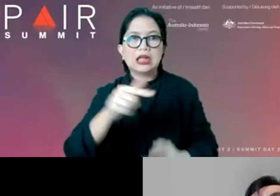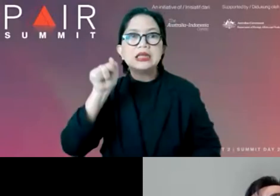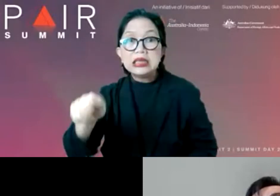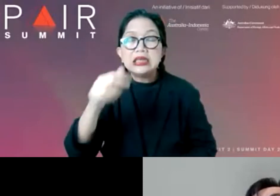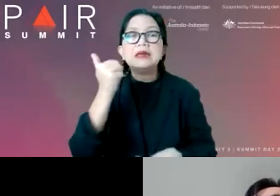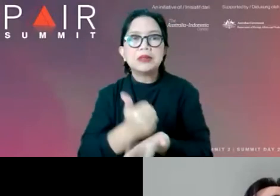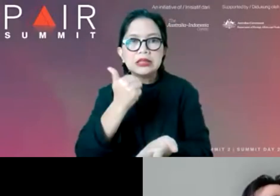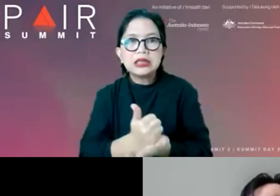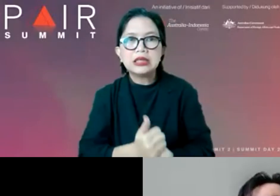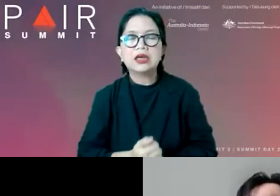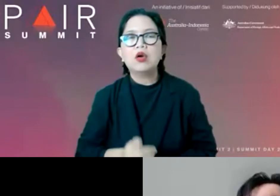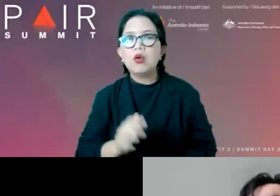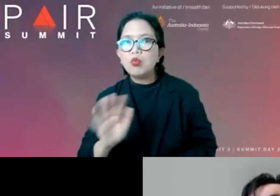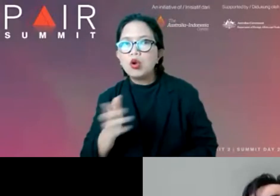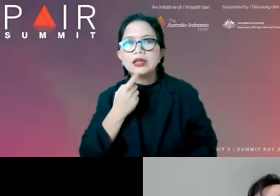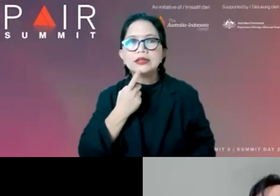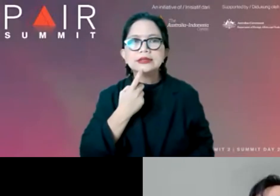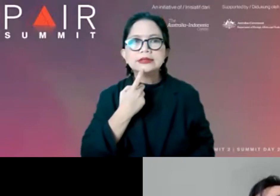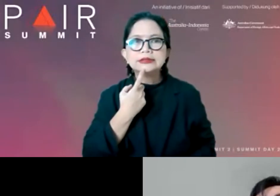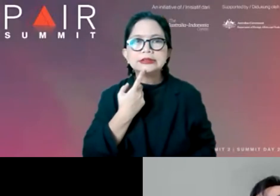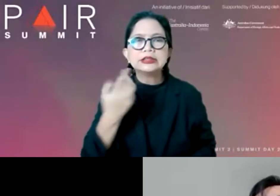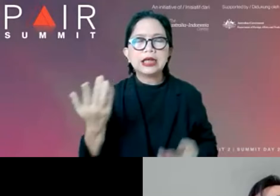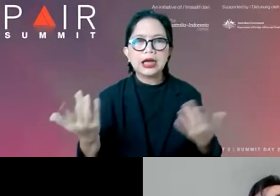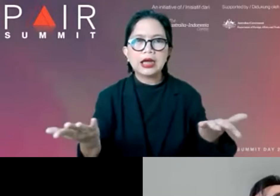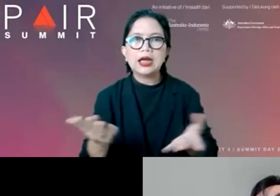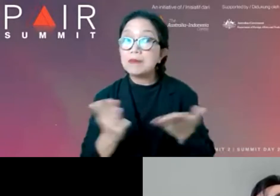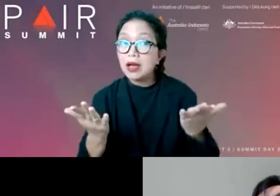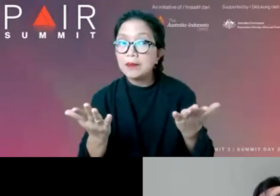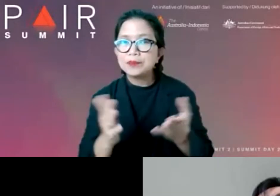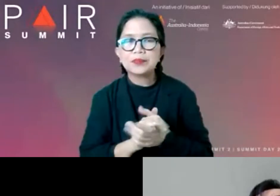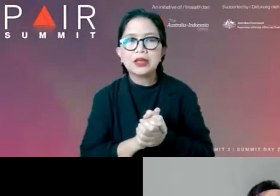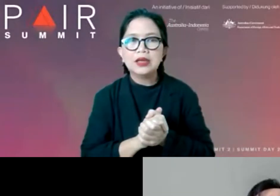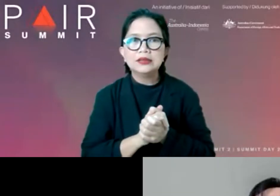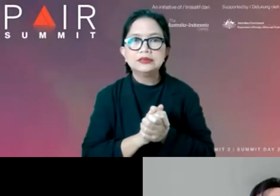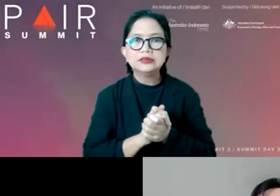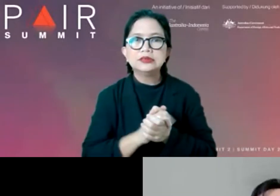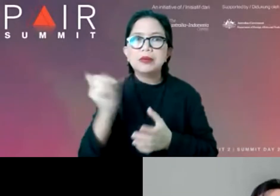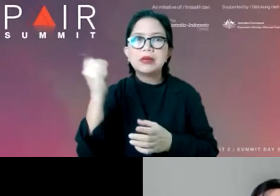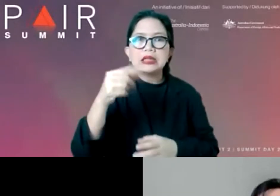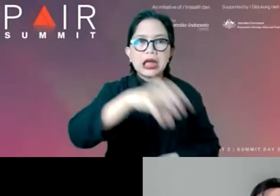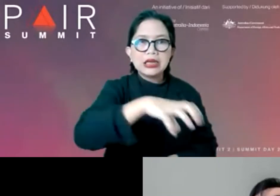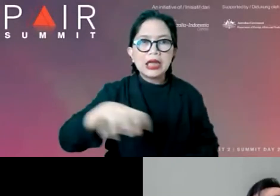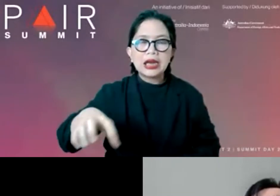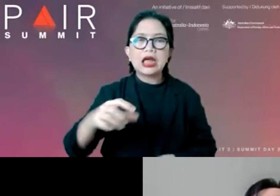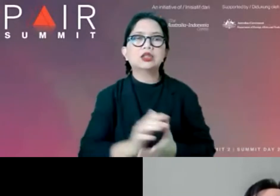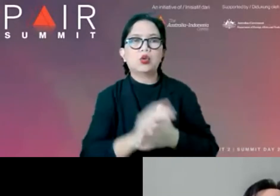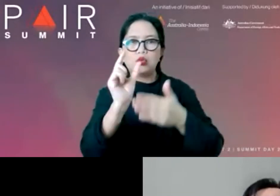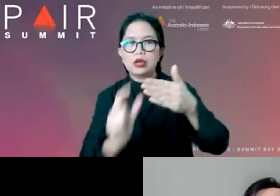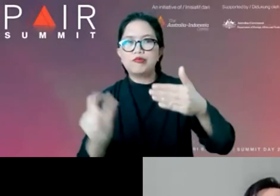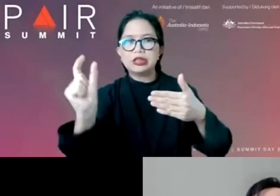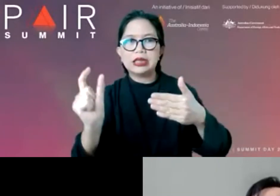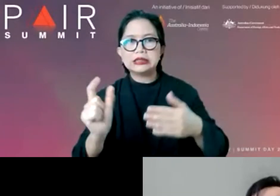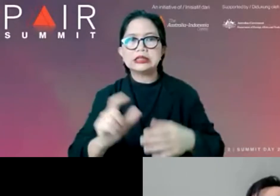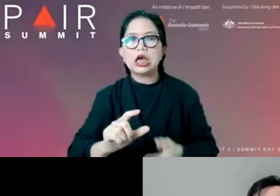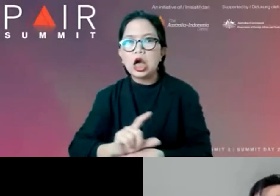government, the universities, the academic in the local government, but also with the support on the changing in